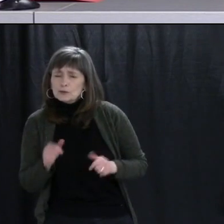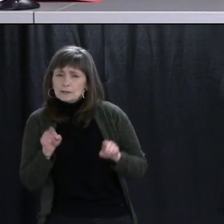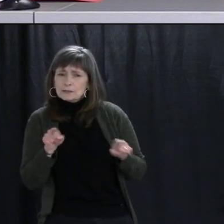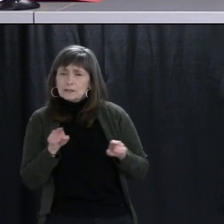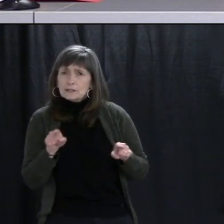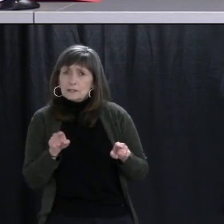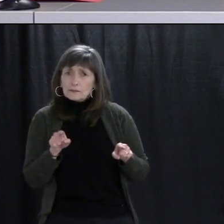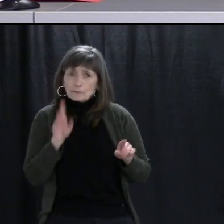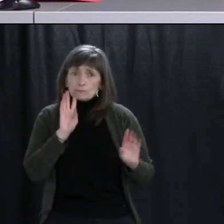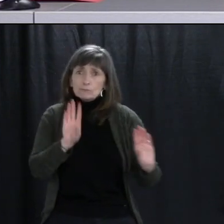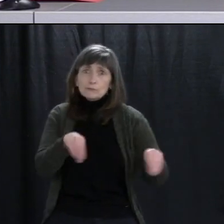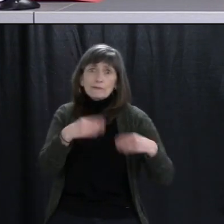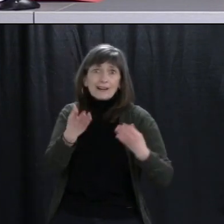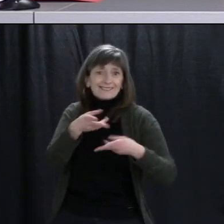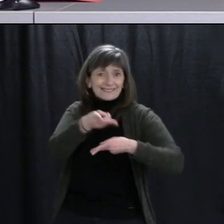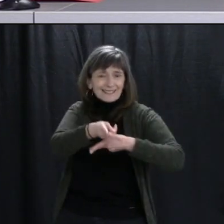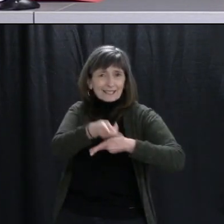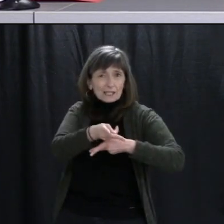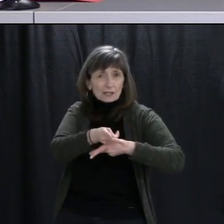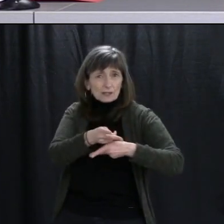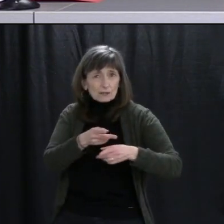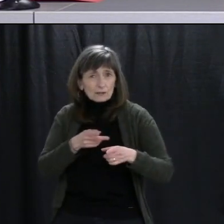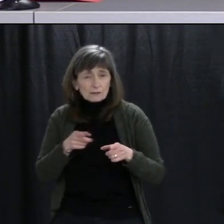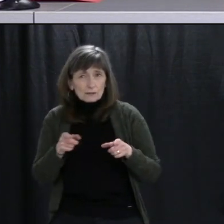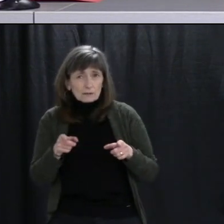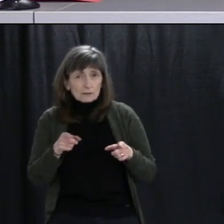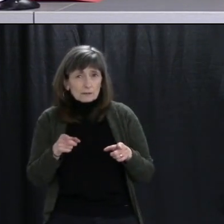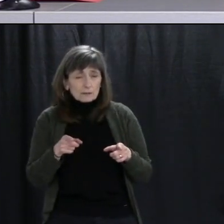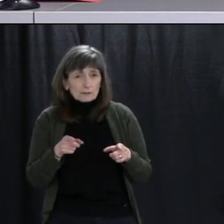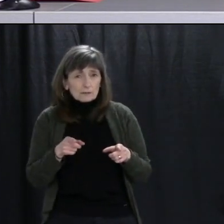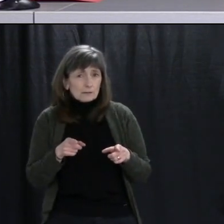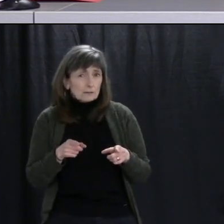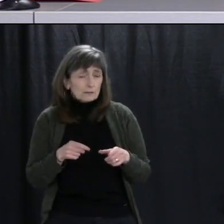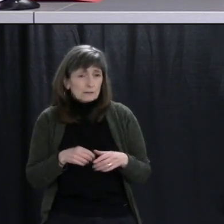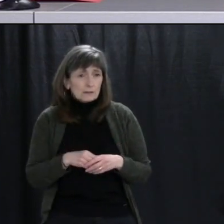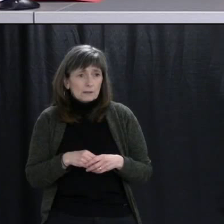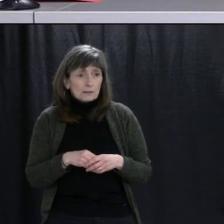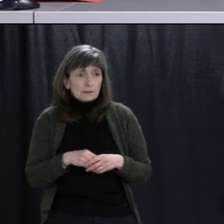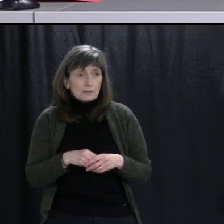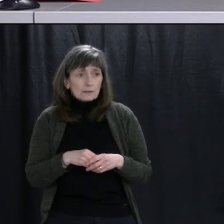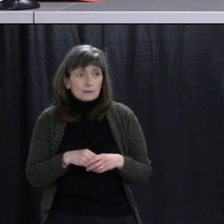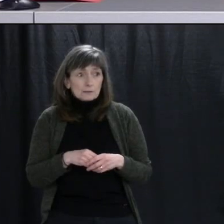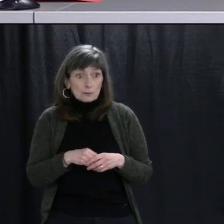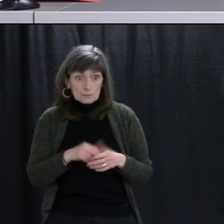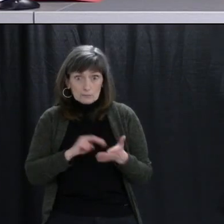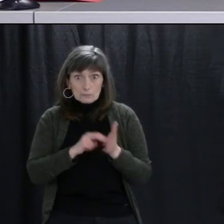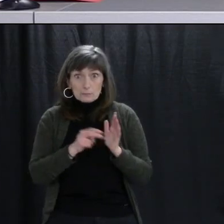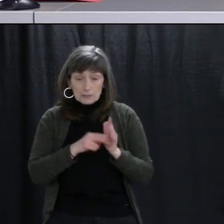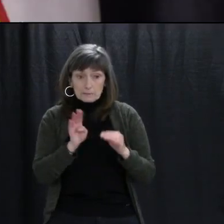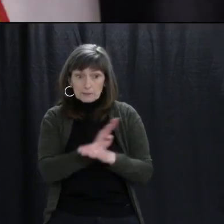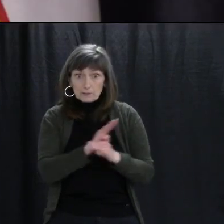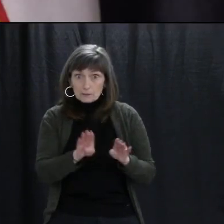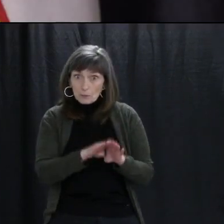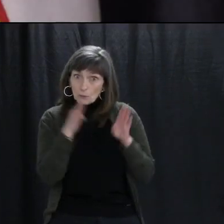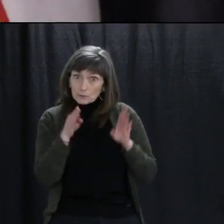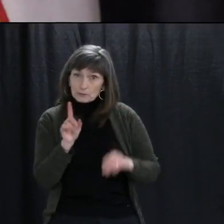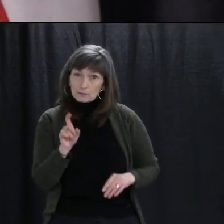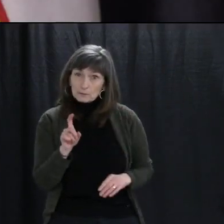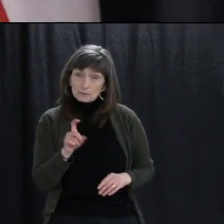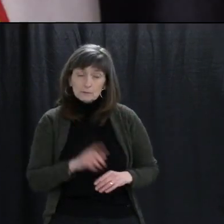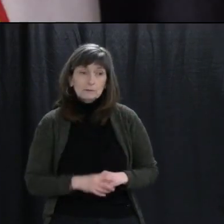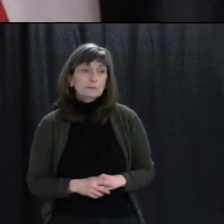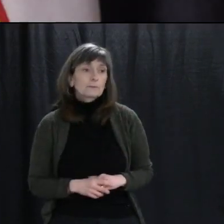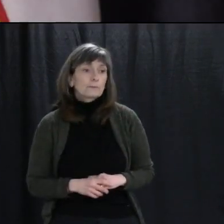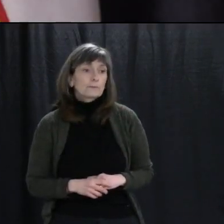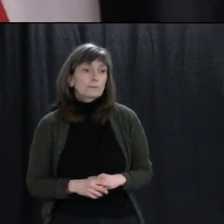Have any daycare operators facilities actually reopened? So what we have right now, we're